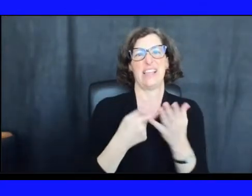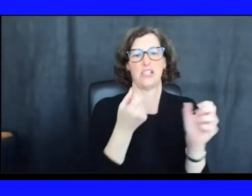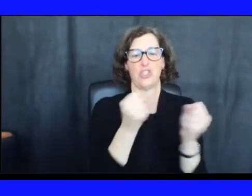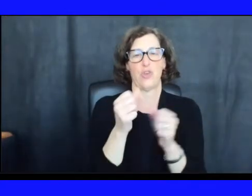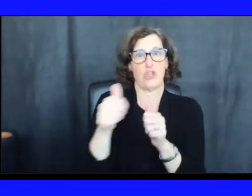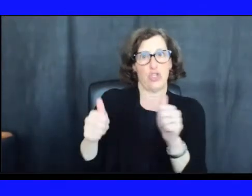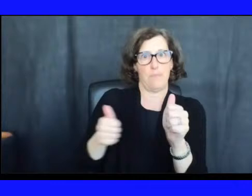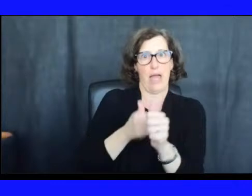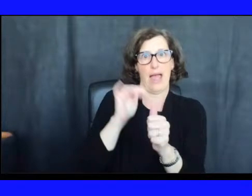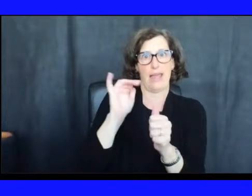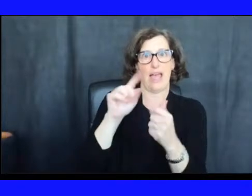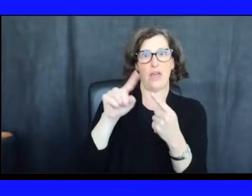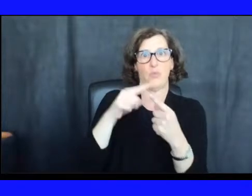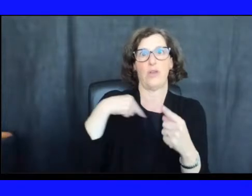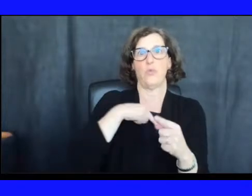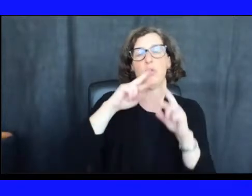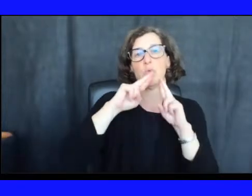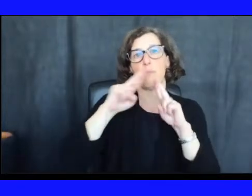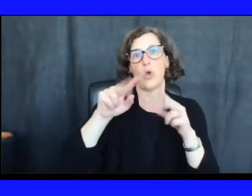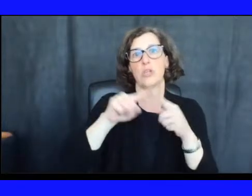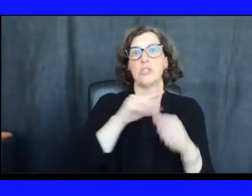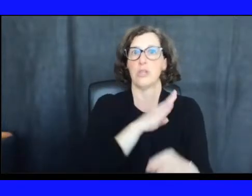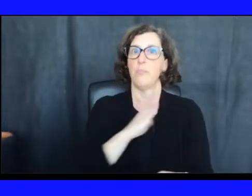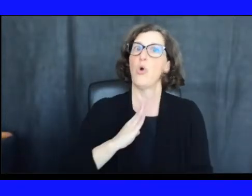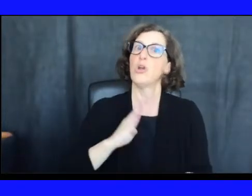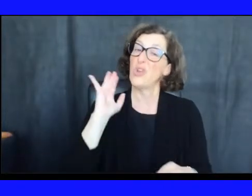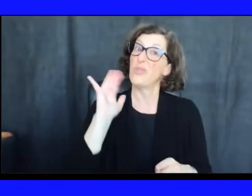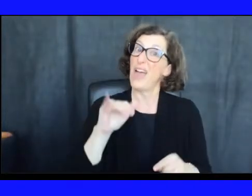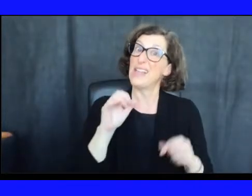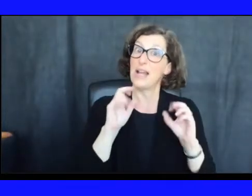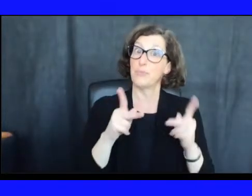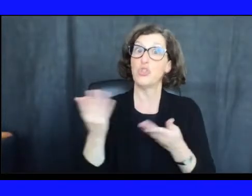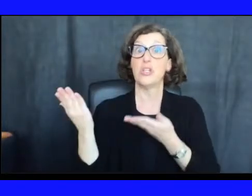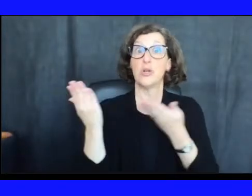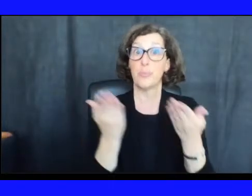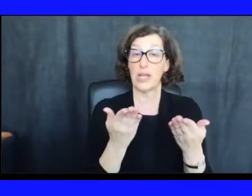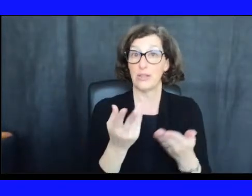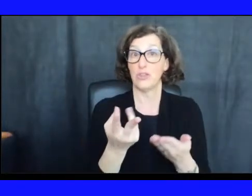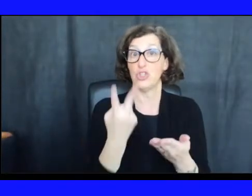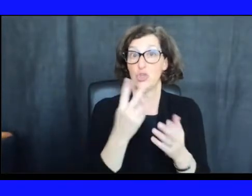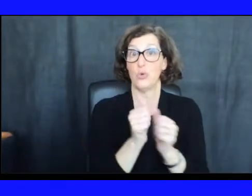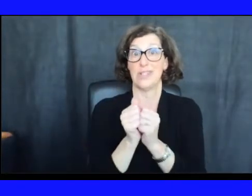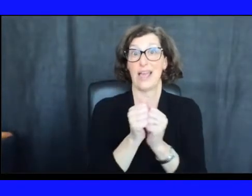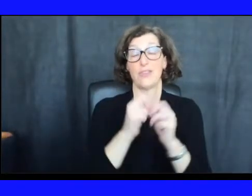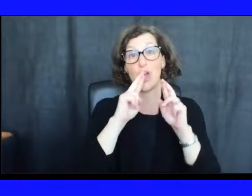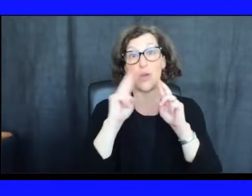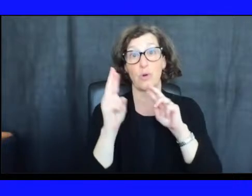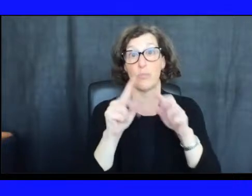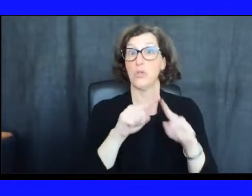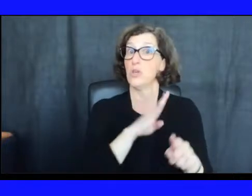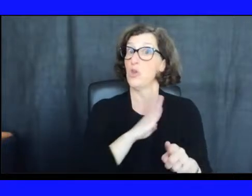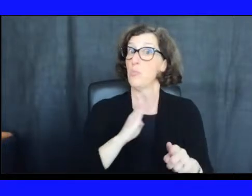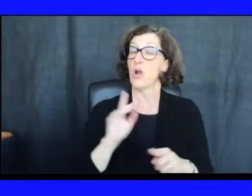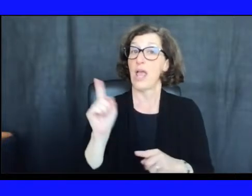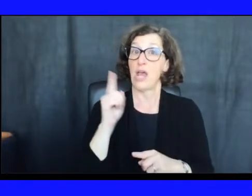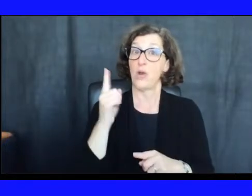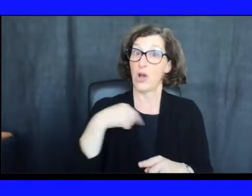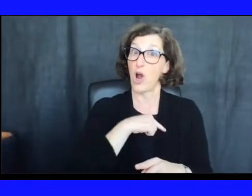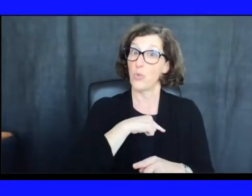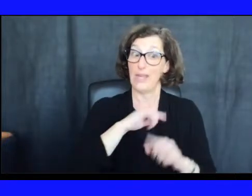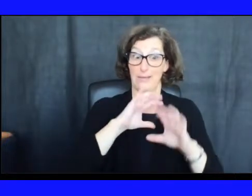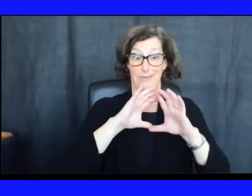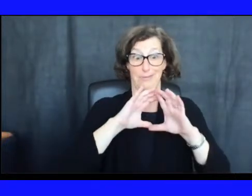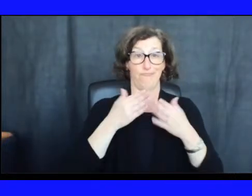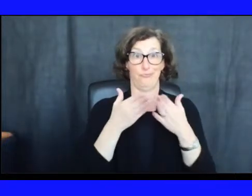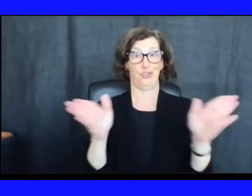sooner because the budget discussion is so consuming. I'd really like this to get